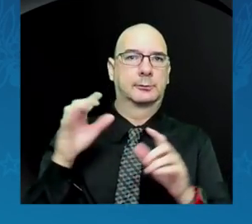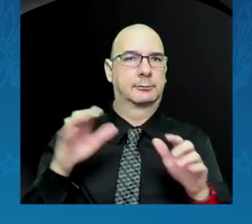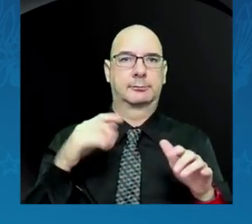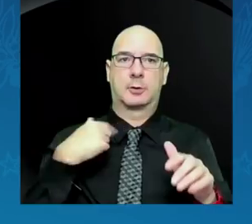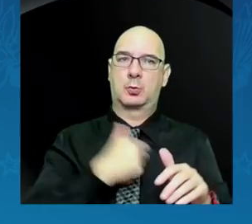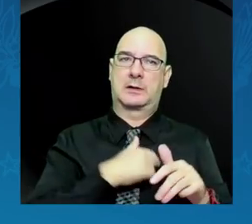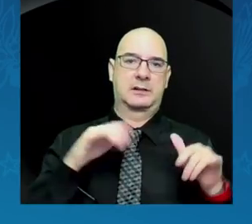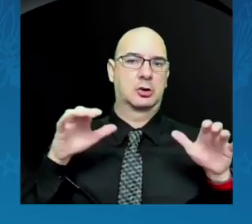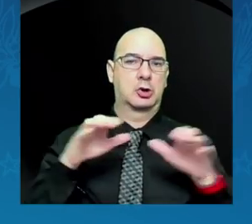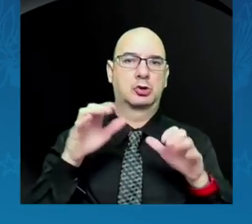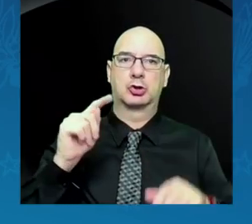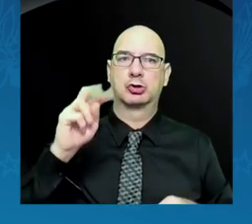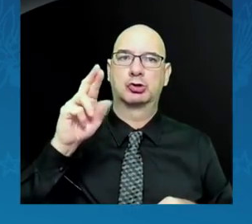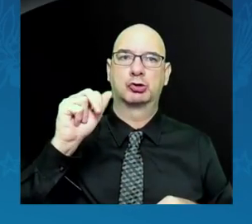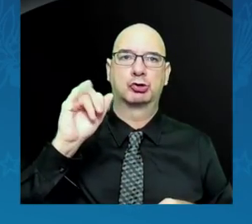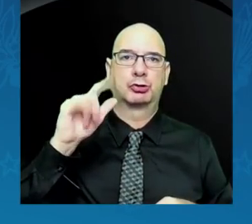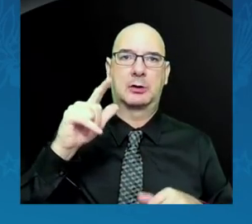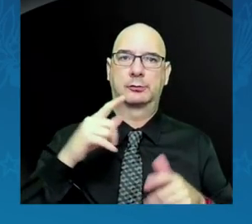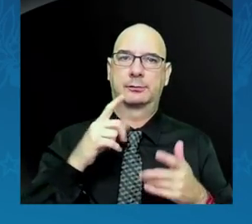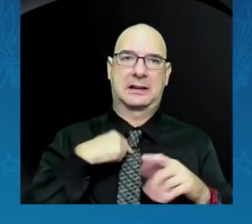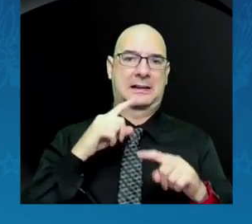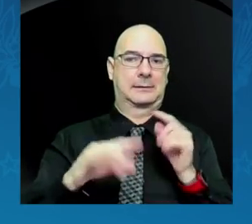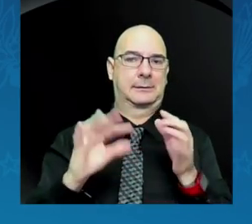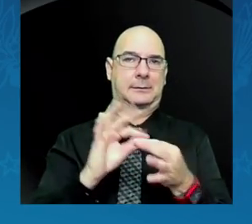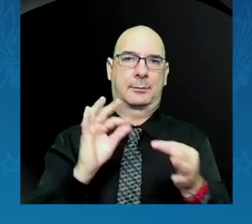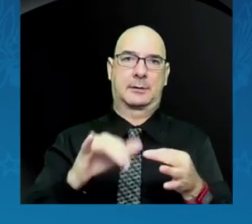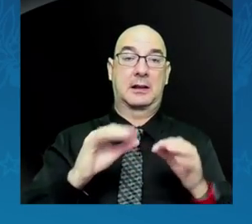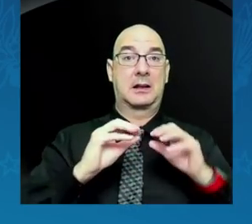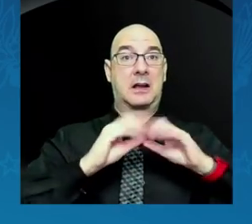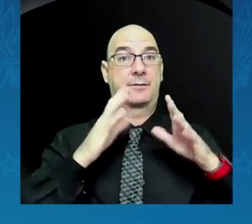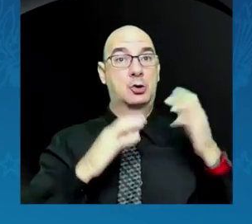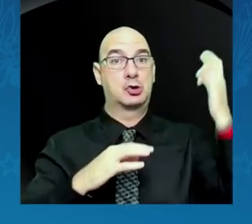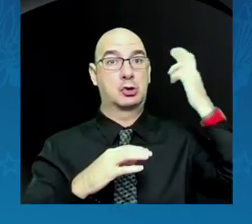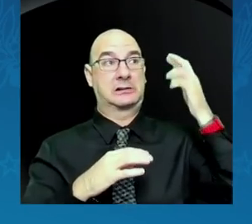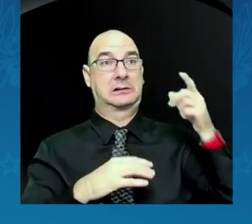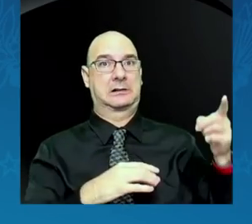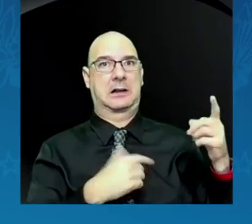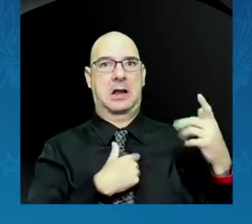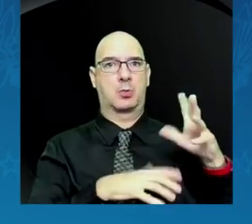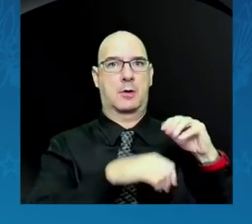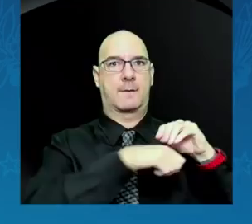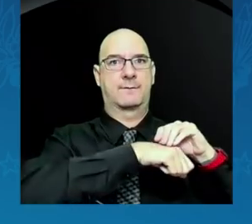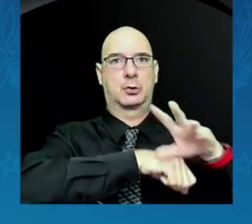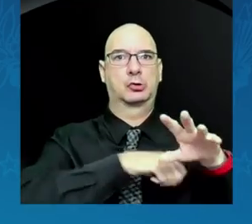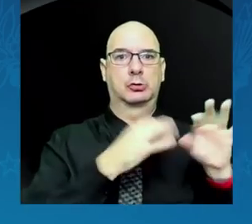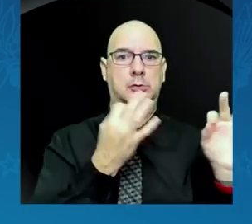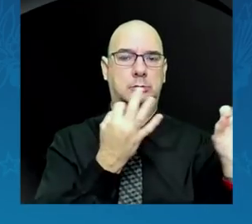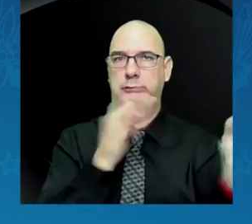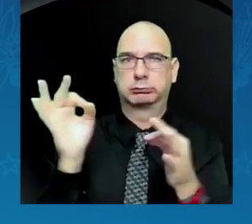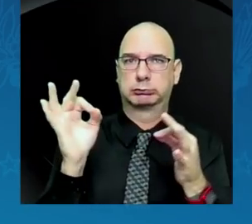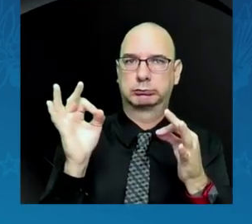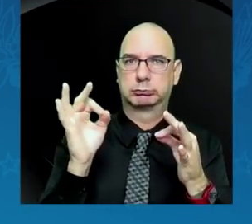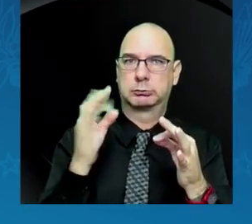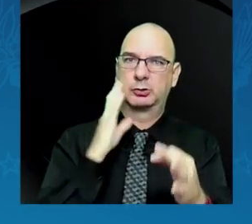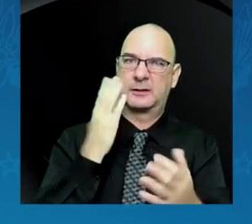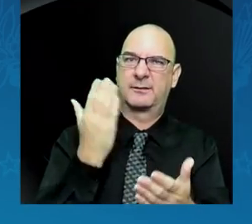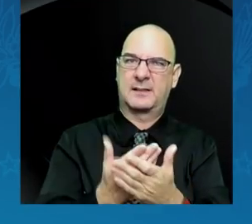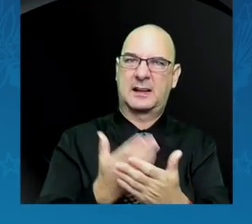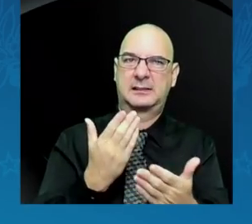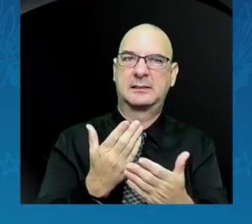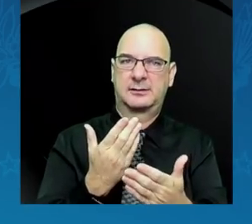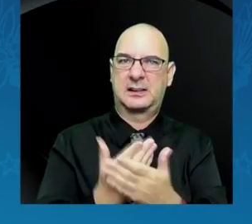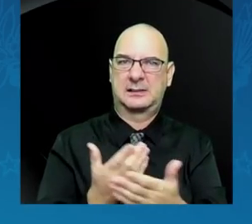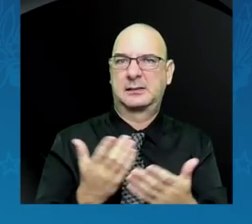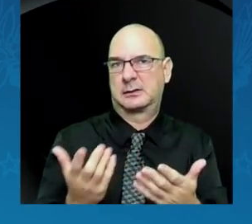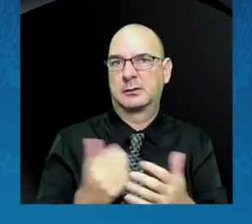For obvious reasons, I don't want to in any way influence or distract from what are the facts and the evidence in that case. But on the, yeah, I will. On the